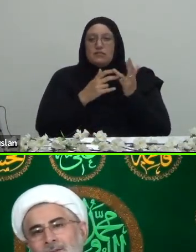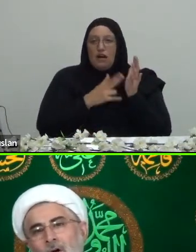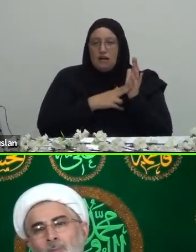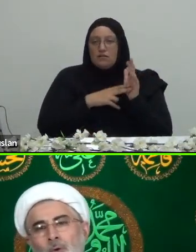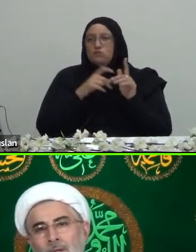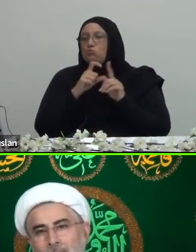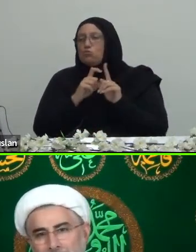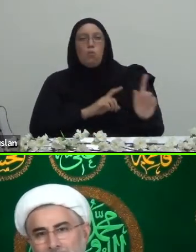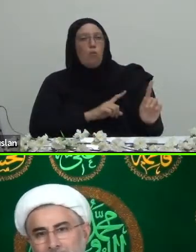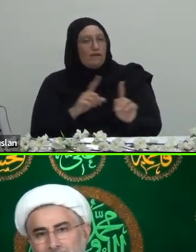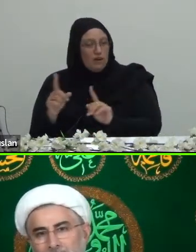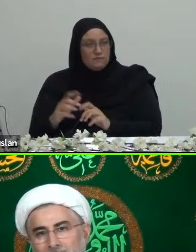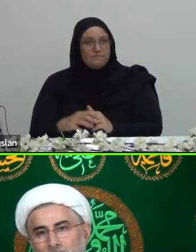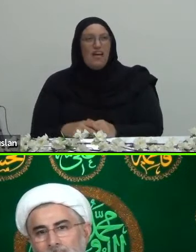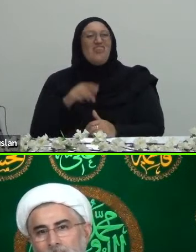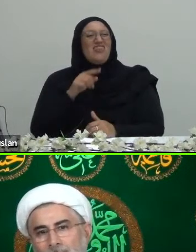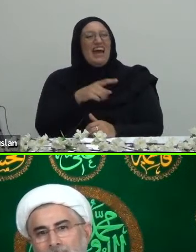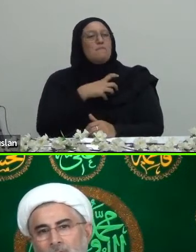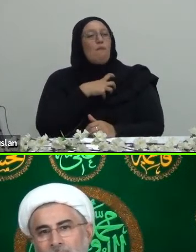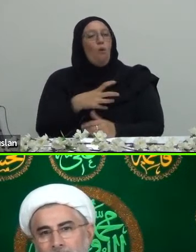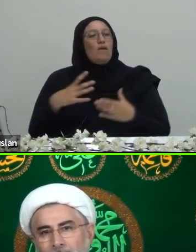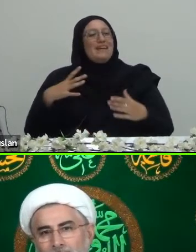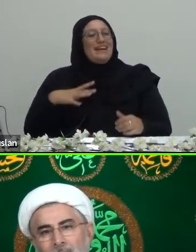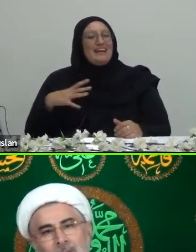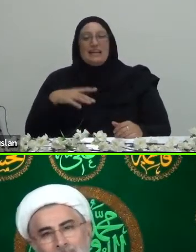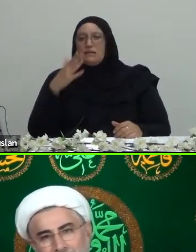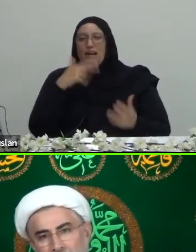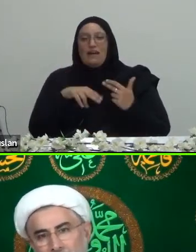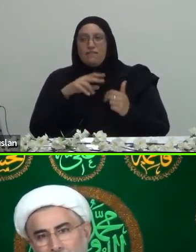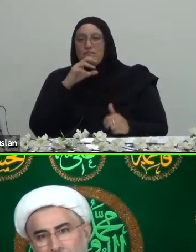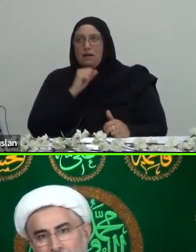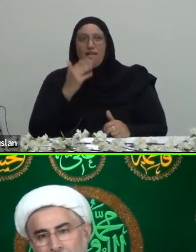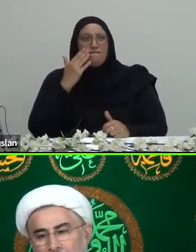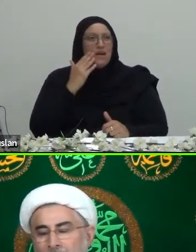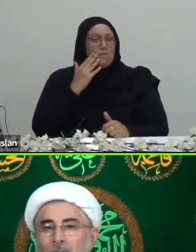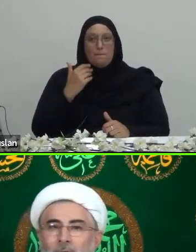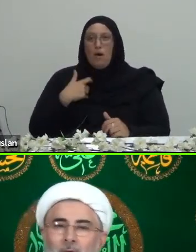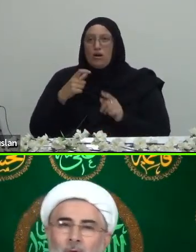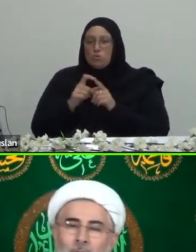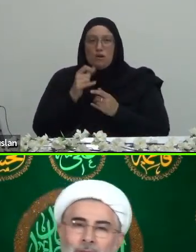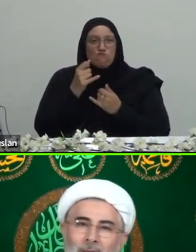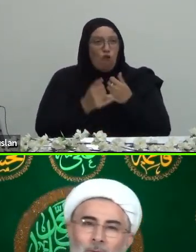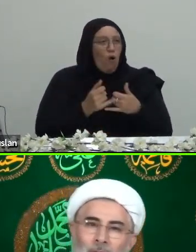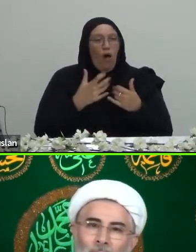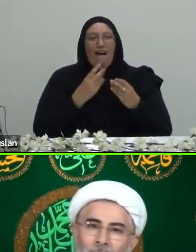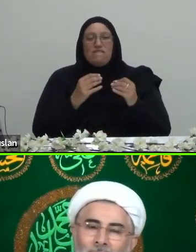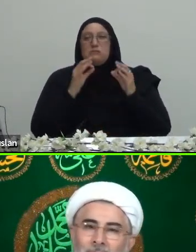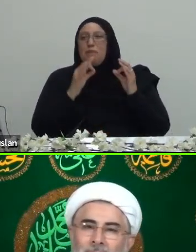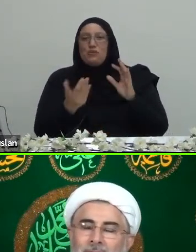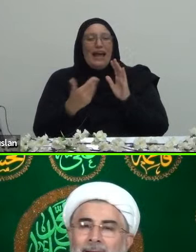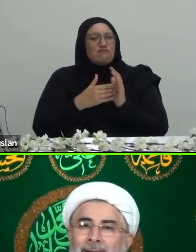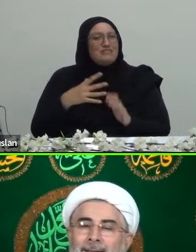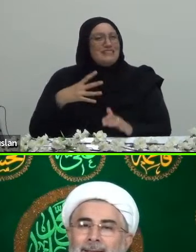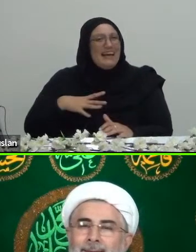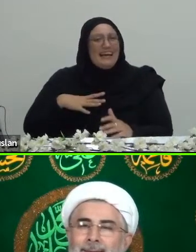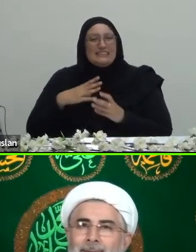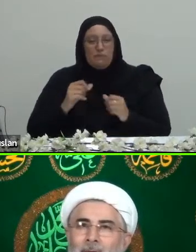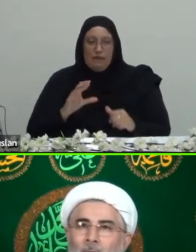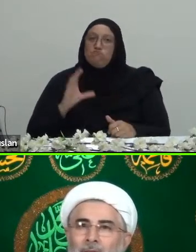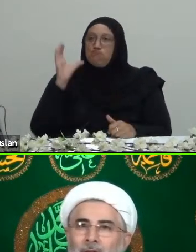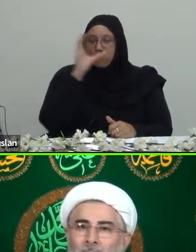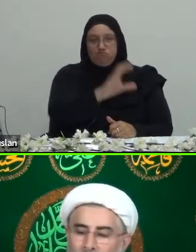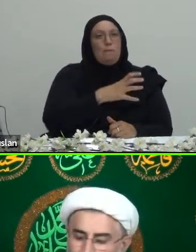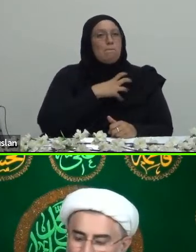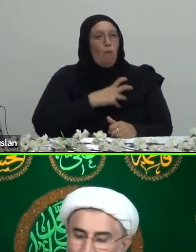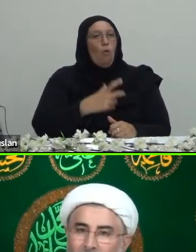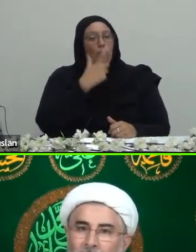that they are more in need, whether male or female. That is also possible. Note that what the Quran says,